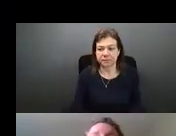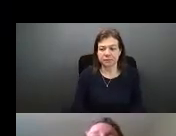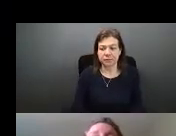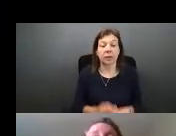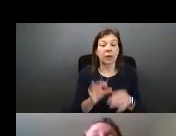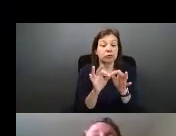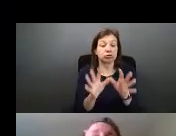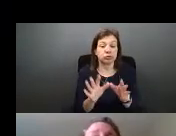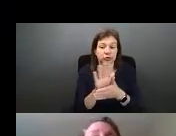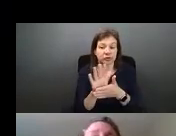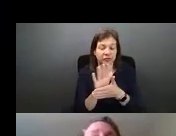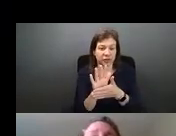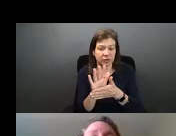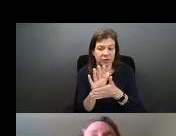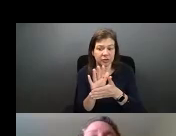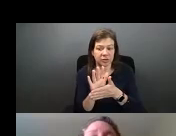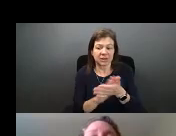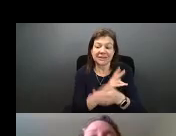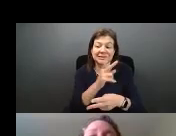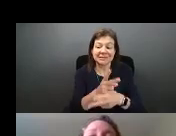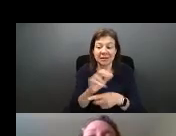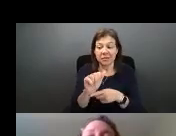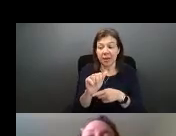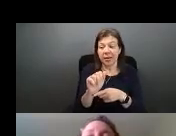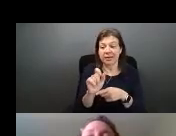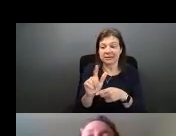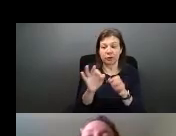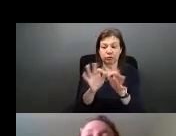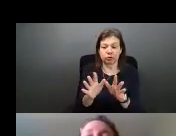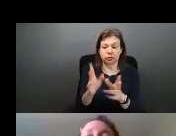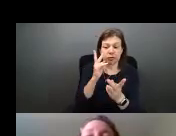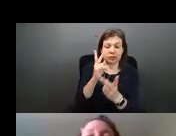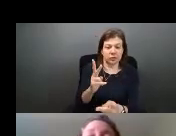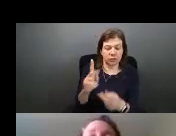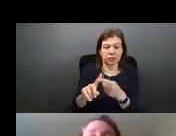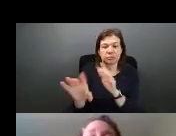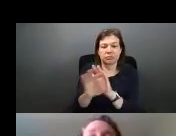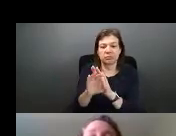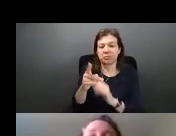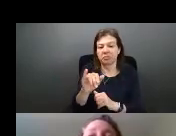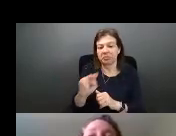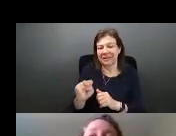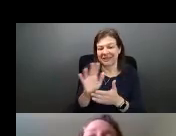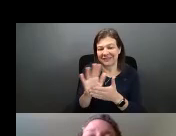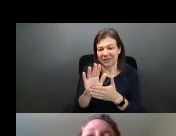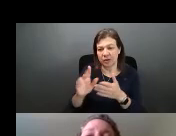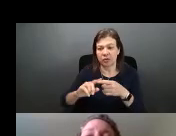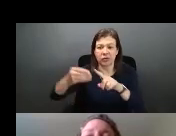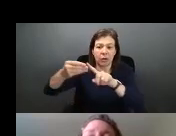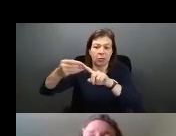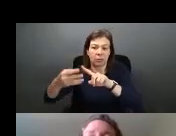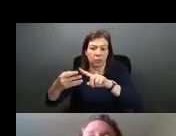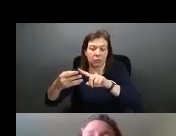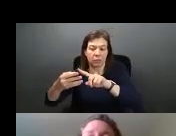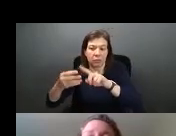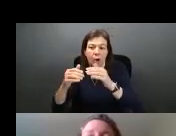Interpreter video. To keep the ASL interpreter in view, you can select Pin Video from the drop-down menu above